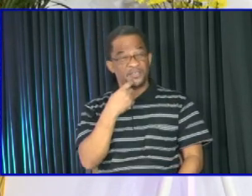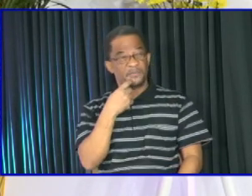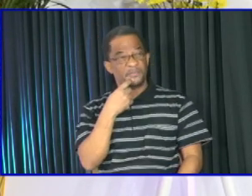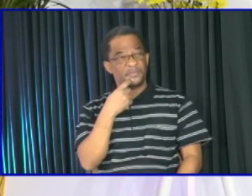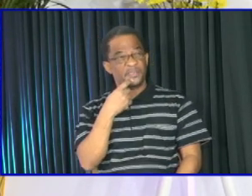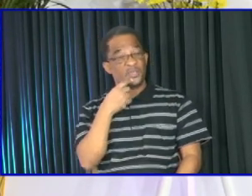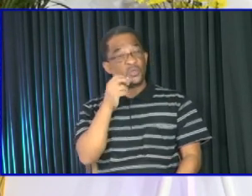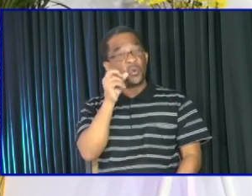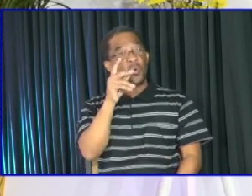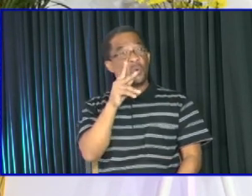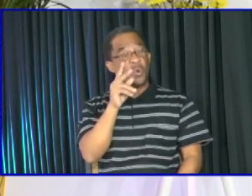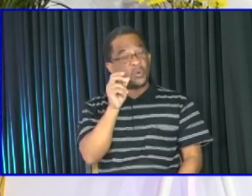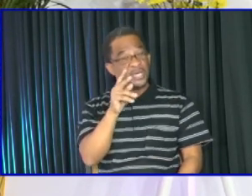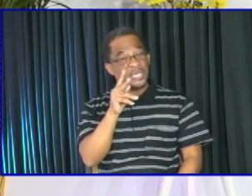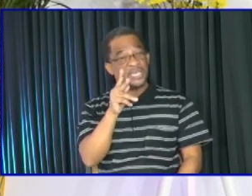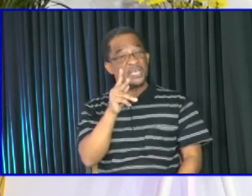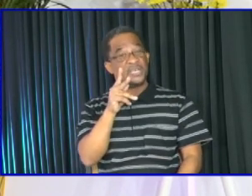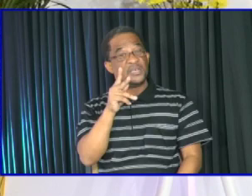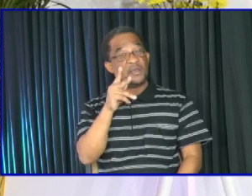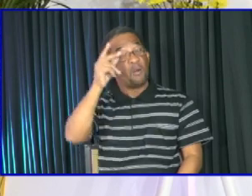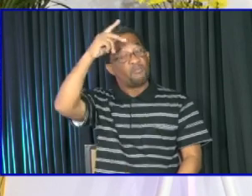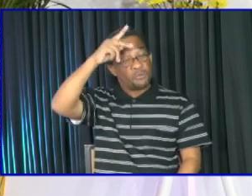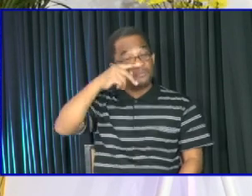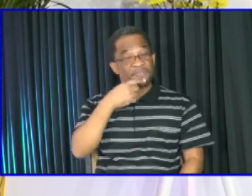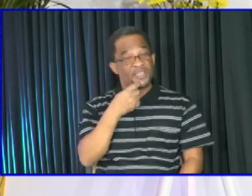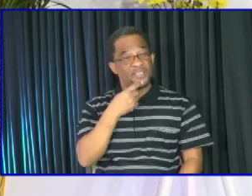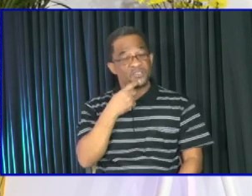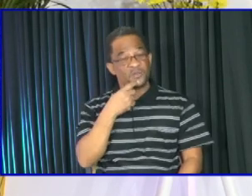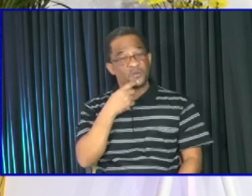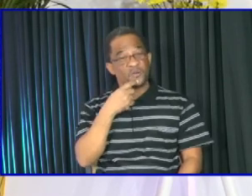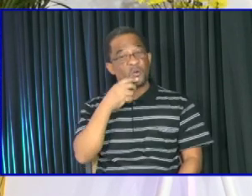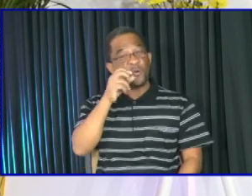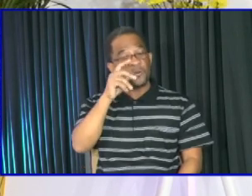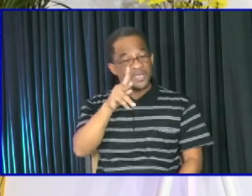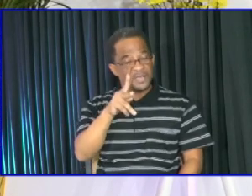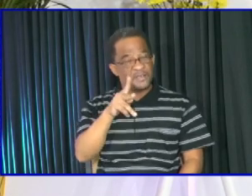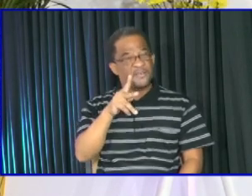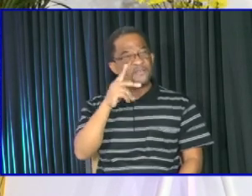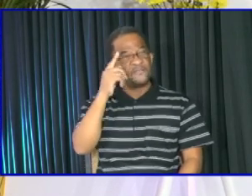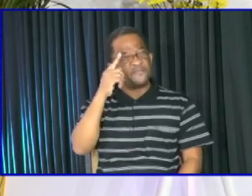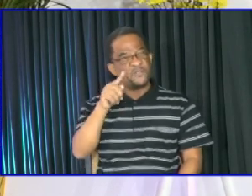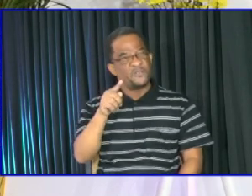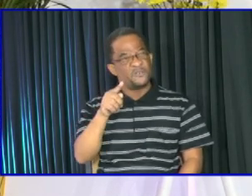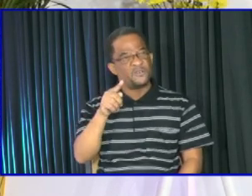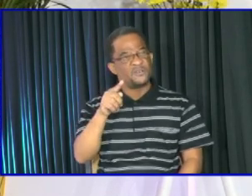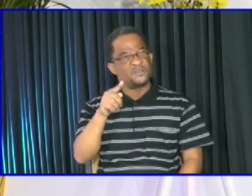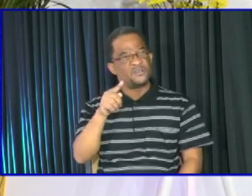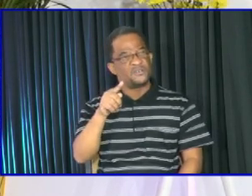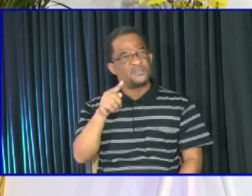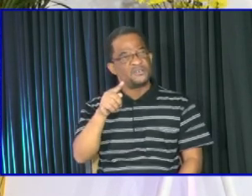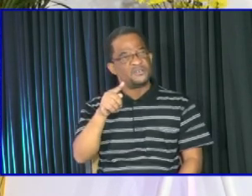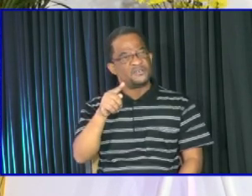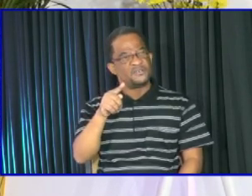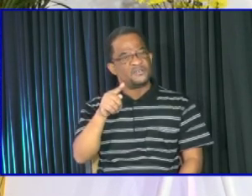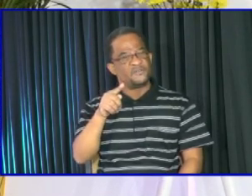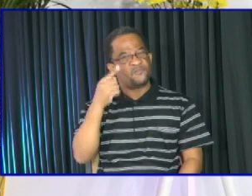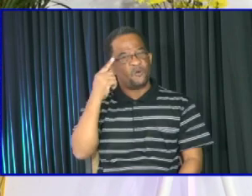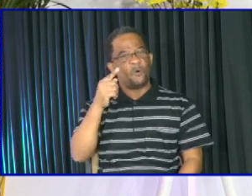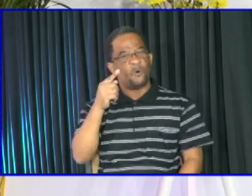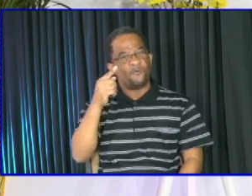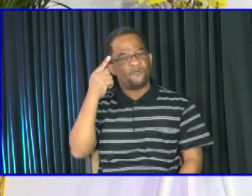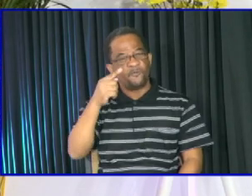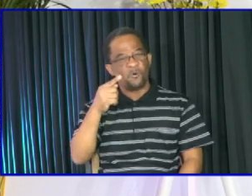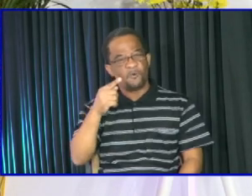is okay. In fact, there should be provision for male or